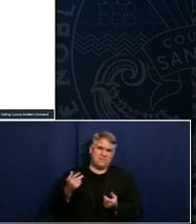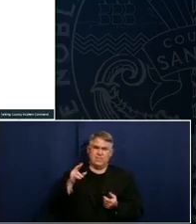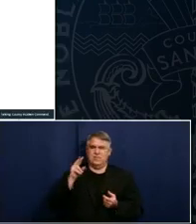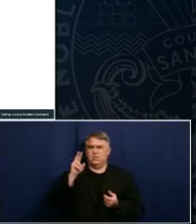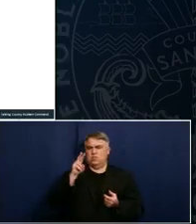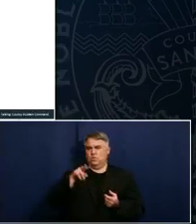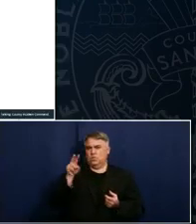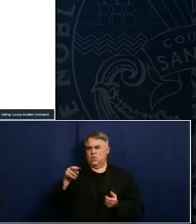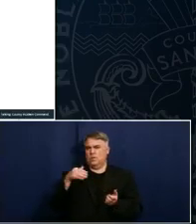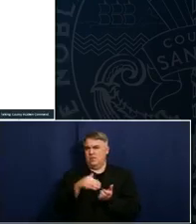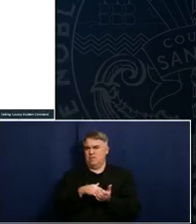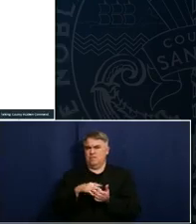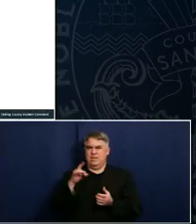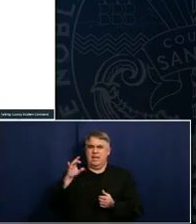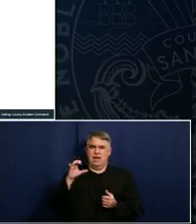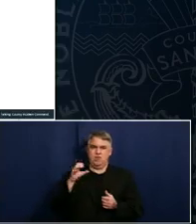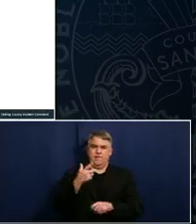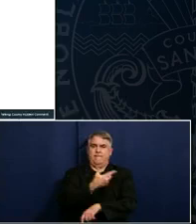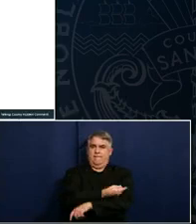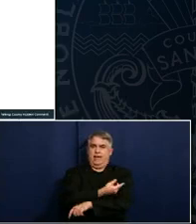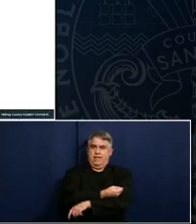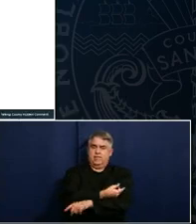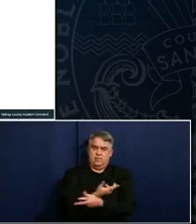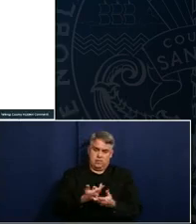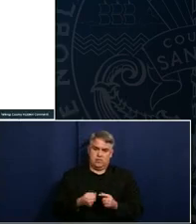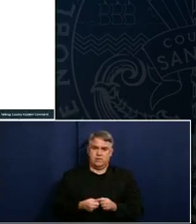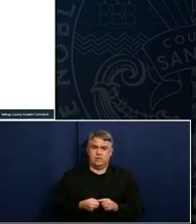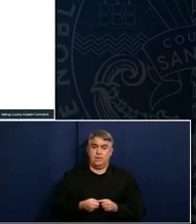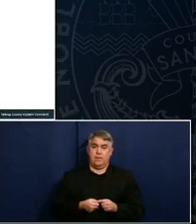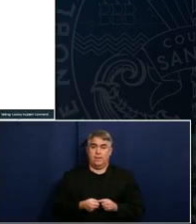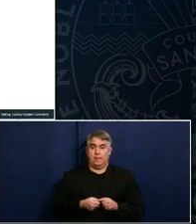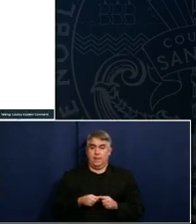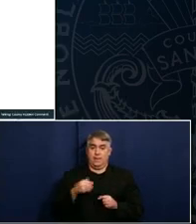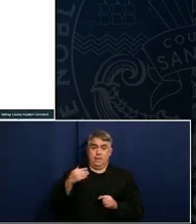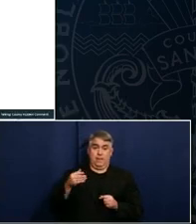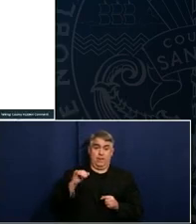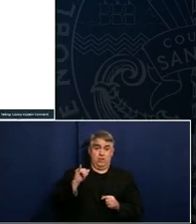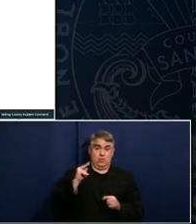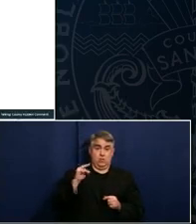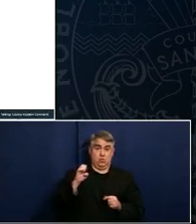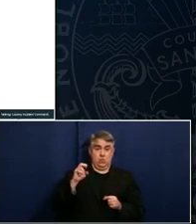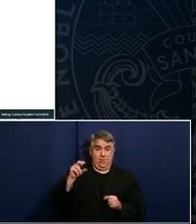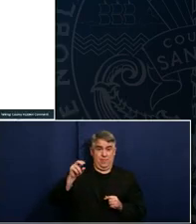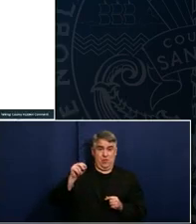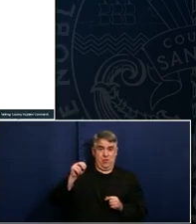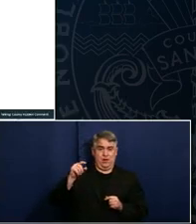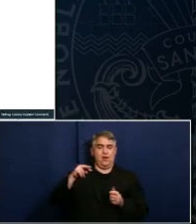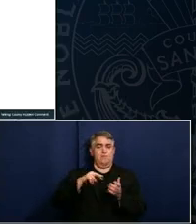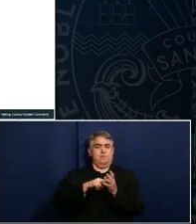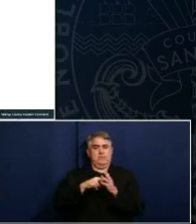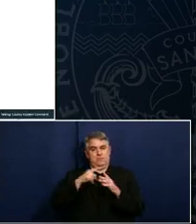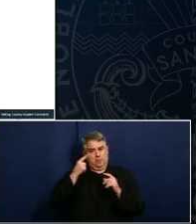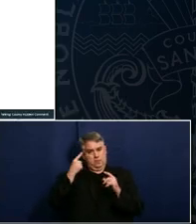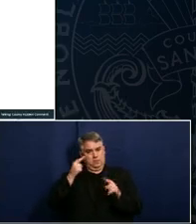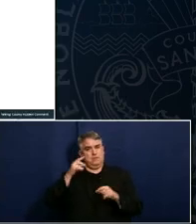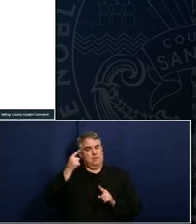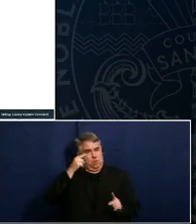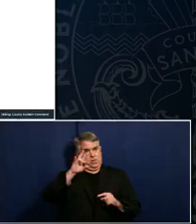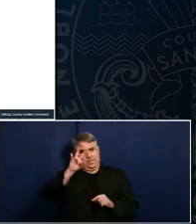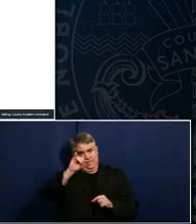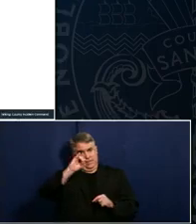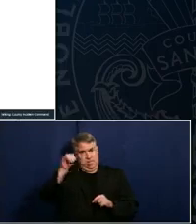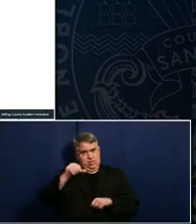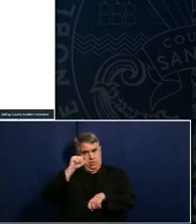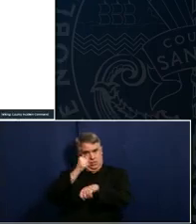22,881 vaccinations we have to do through June 30th to achieve that 70% of the eligible population.